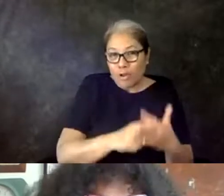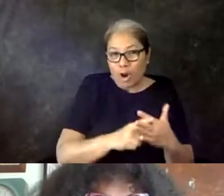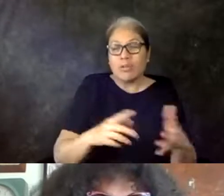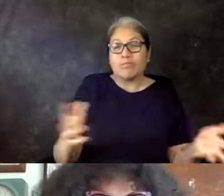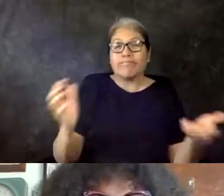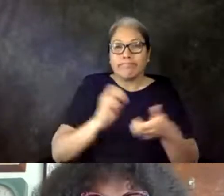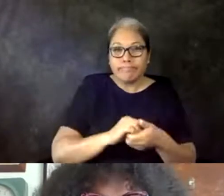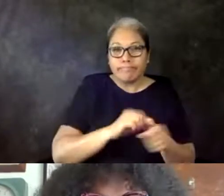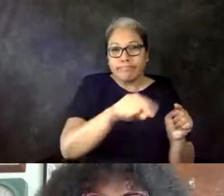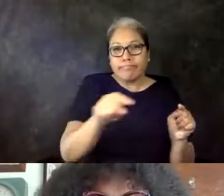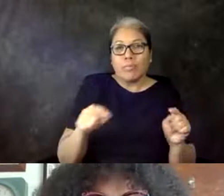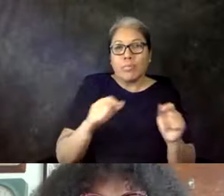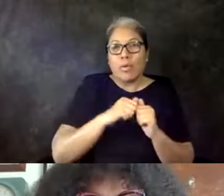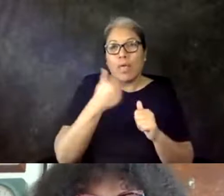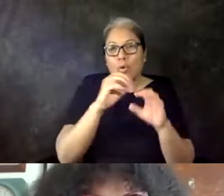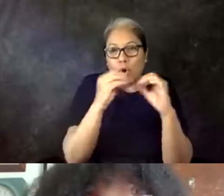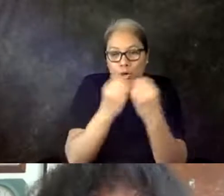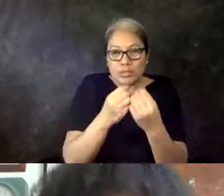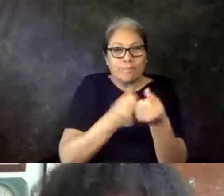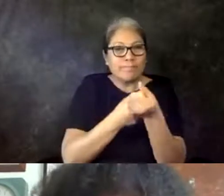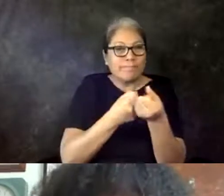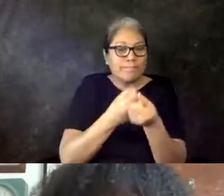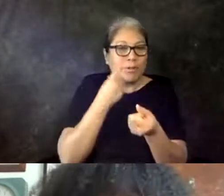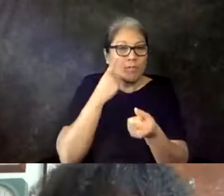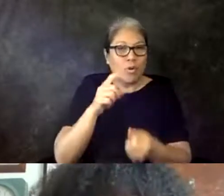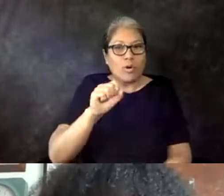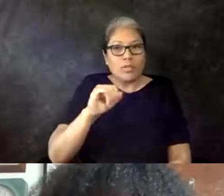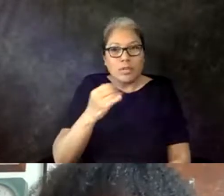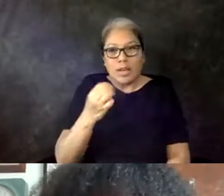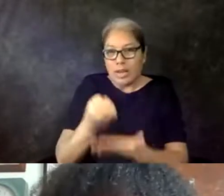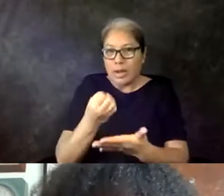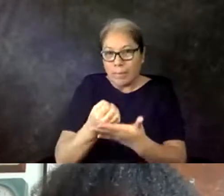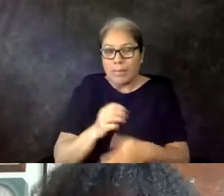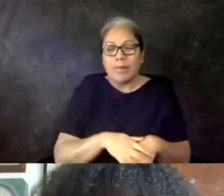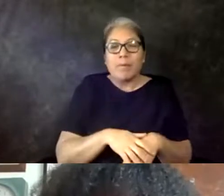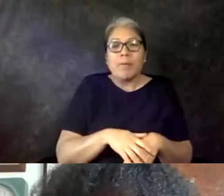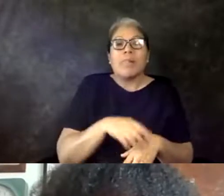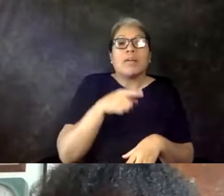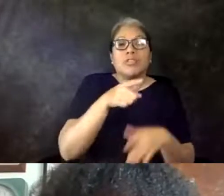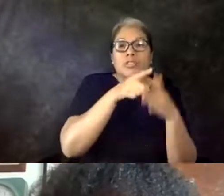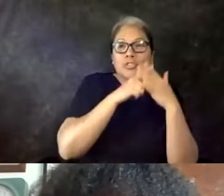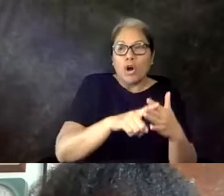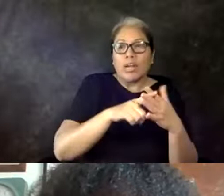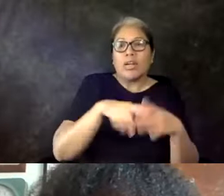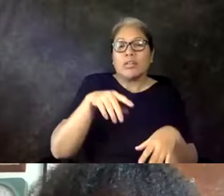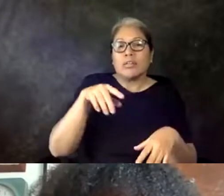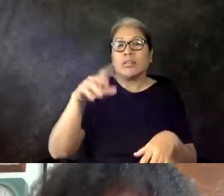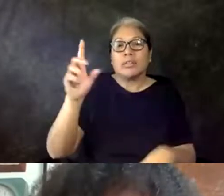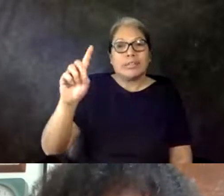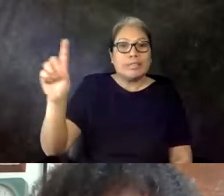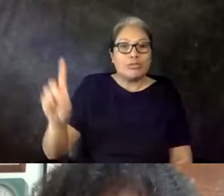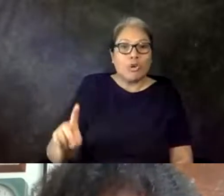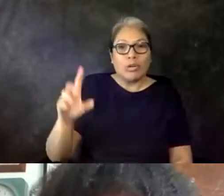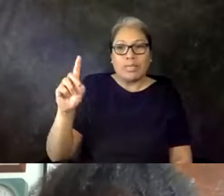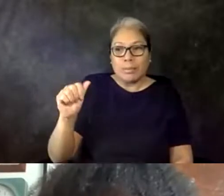racial justice champions. In 2018, Dessa started Detroit Disability Power, which she is currently executive